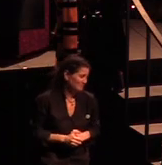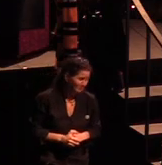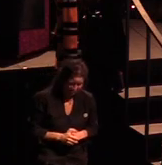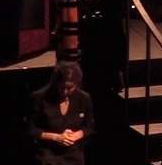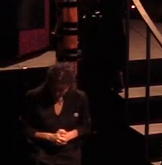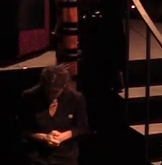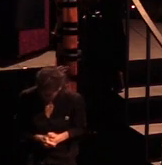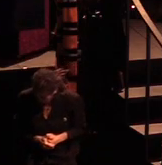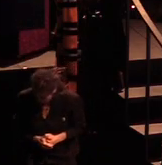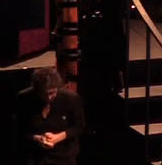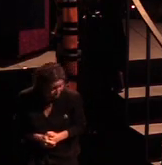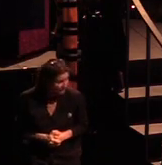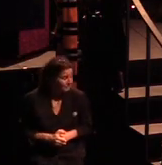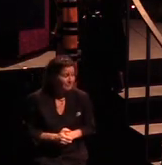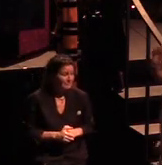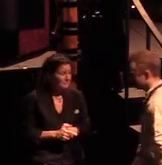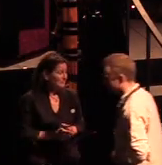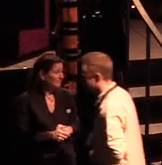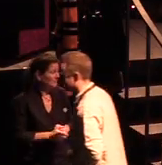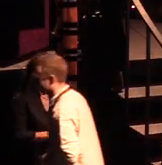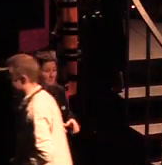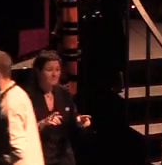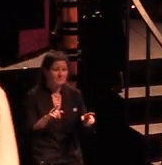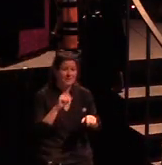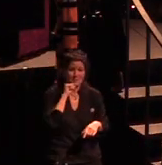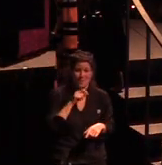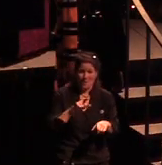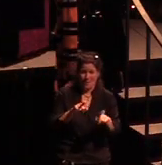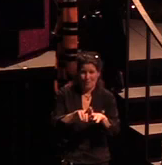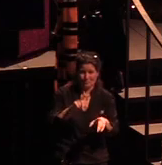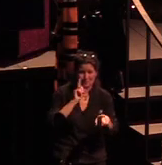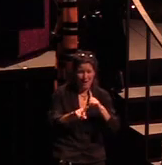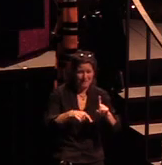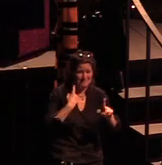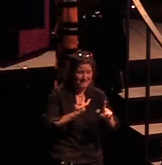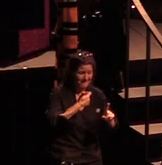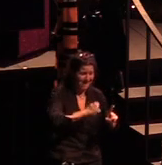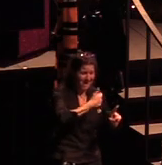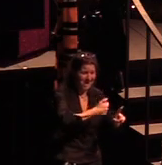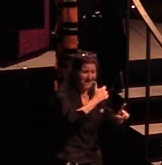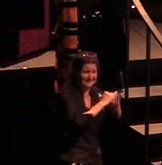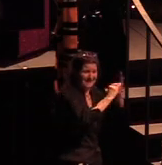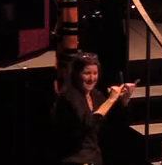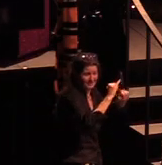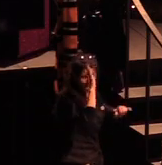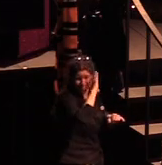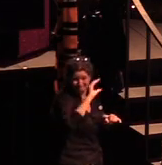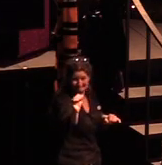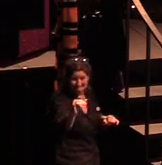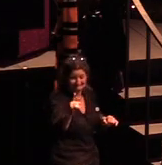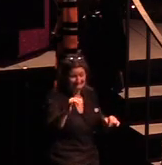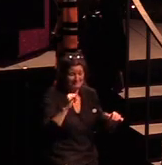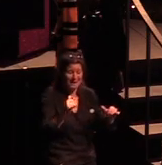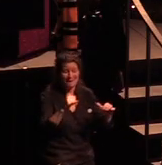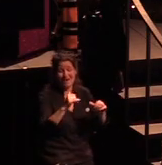biscuit I'm also going to try and operate my own slides so just a heads up we might